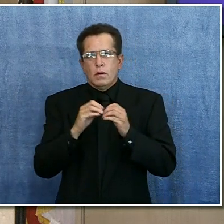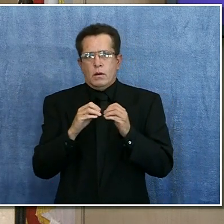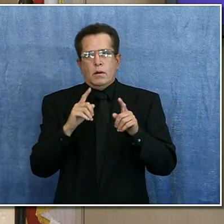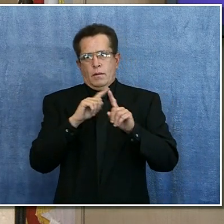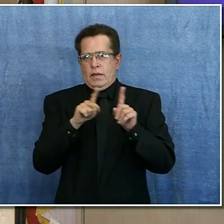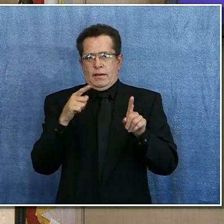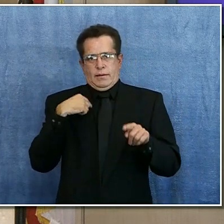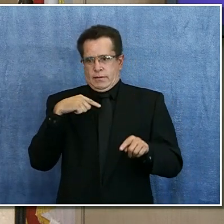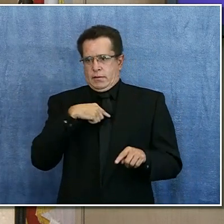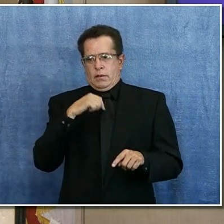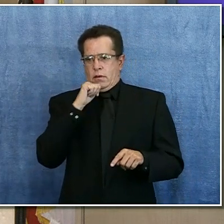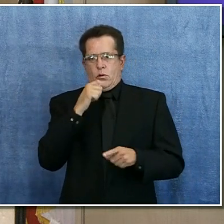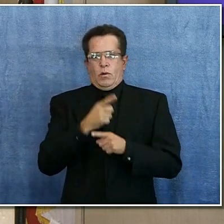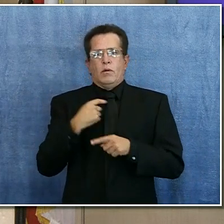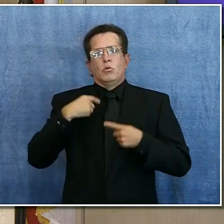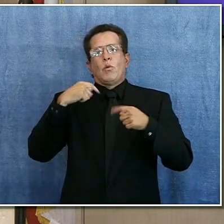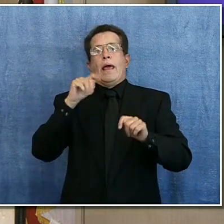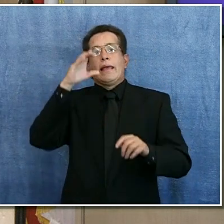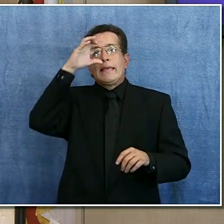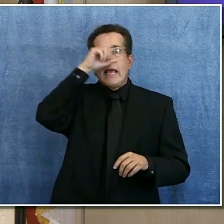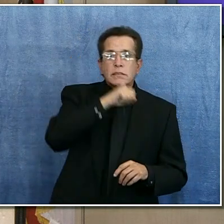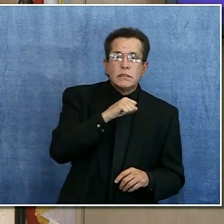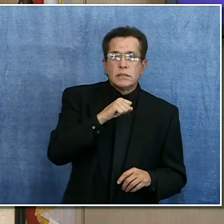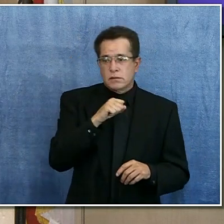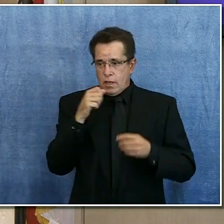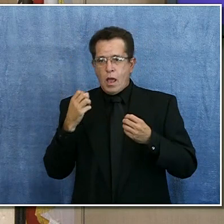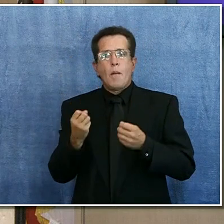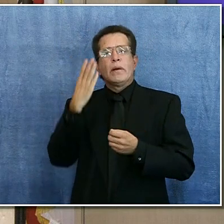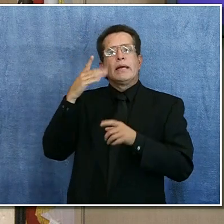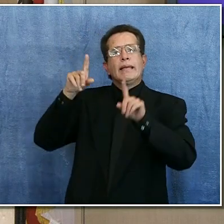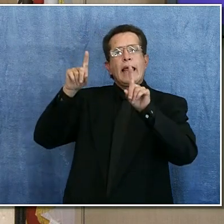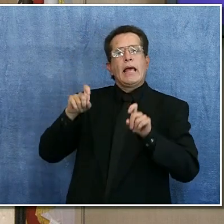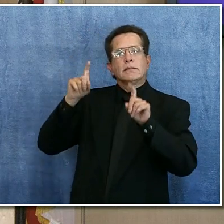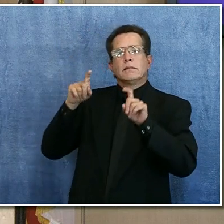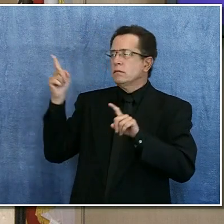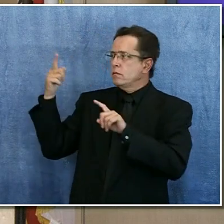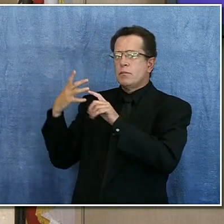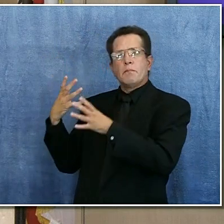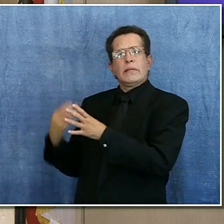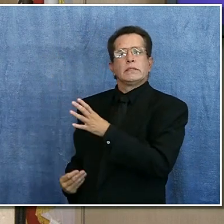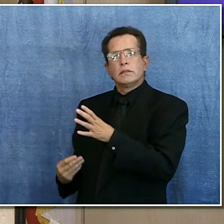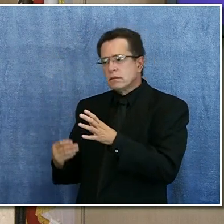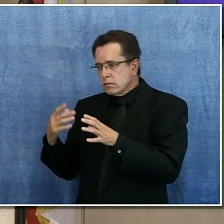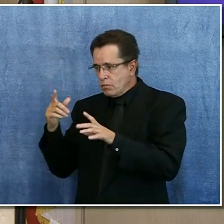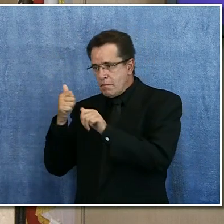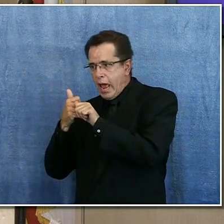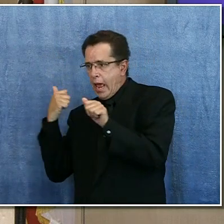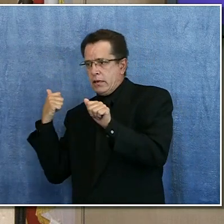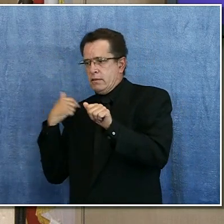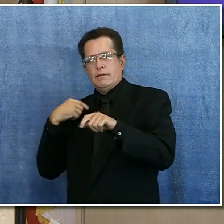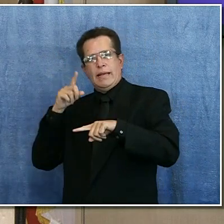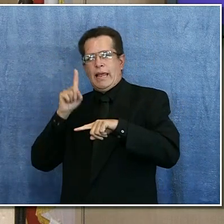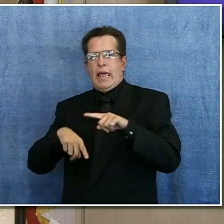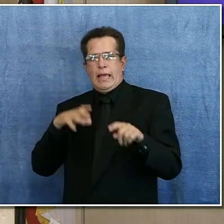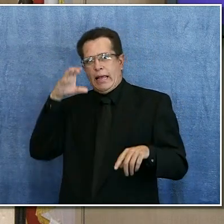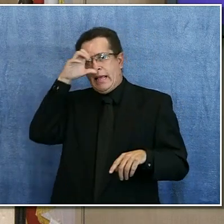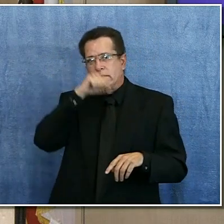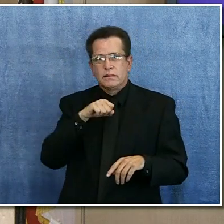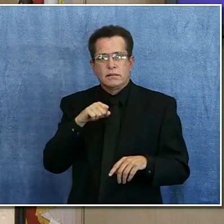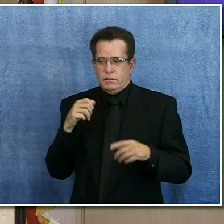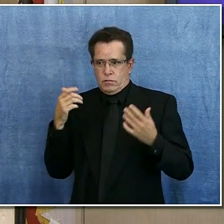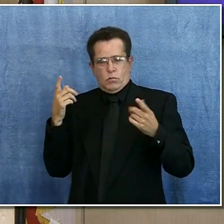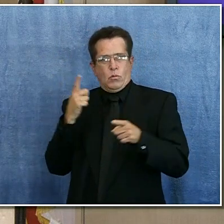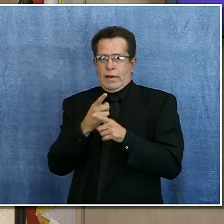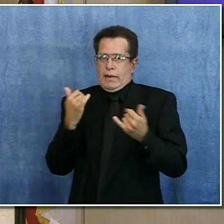us to try and guess or speculate as to how many tests are missing or what the breakdown is between negatives and